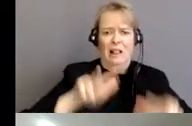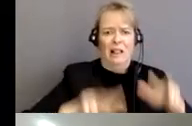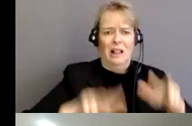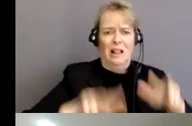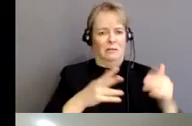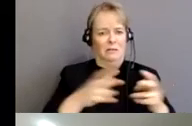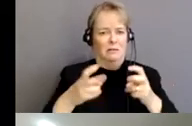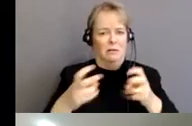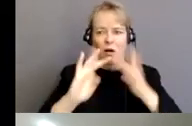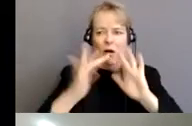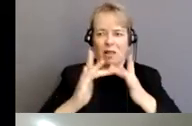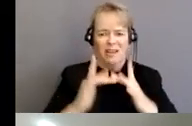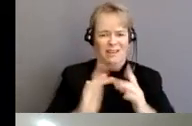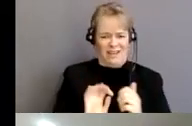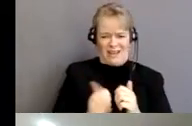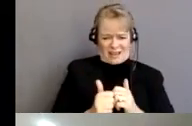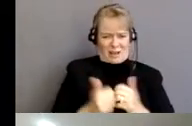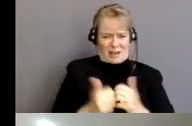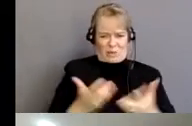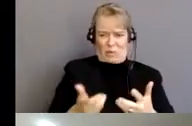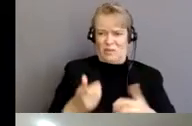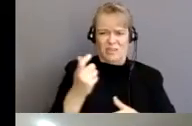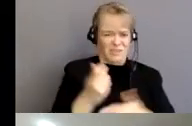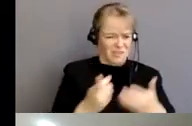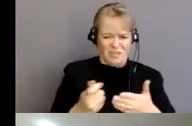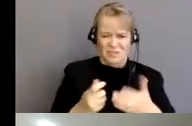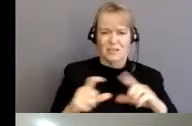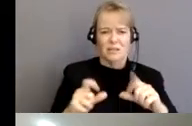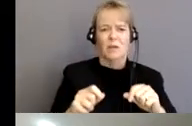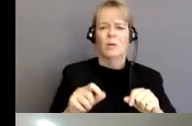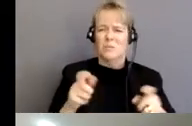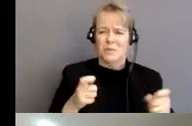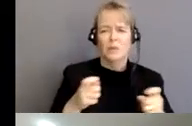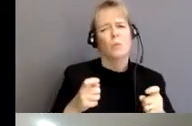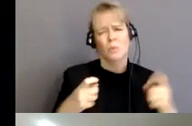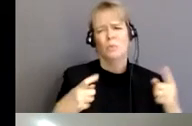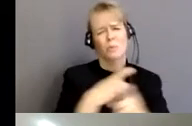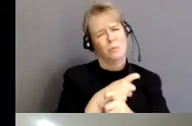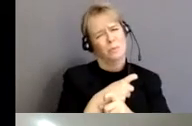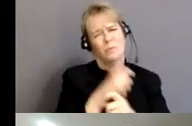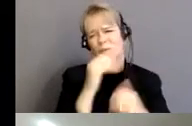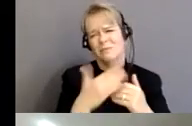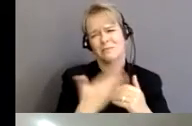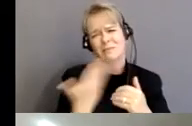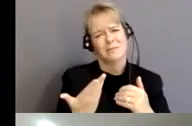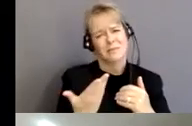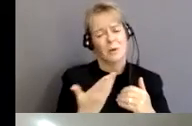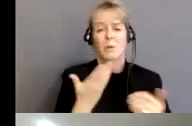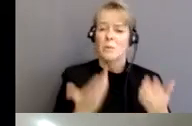online. Just managing that can be complicated. So it may just take someone a little bit longer